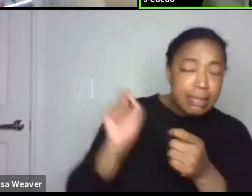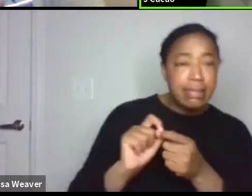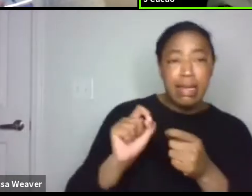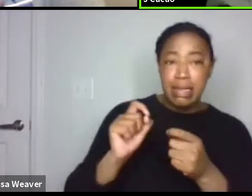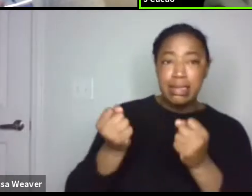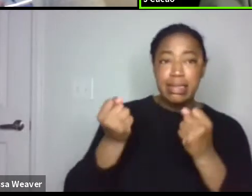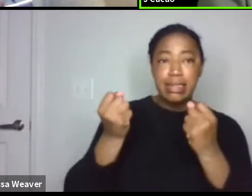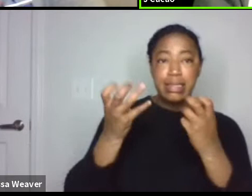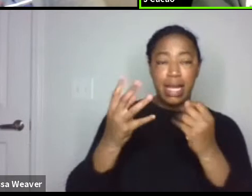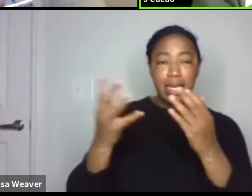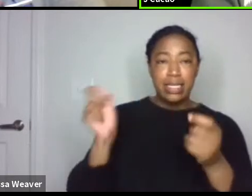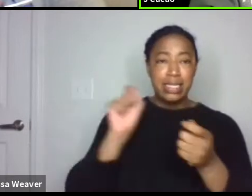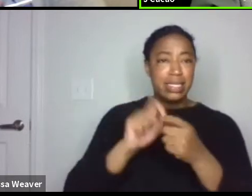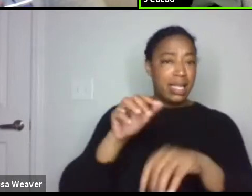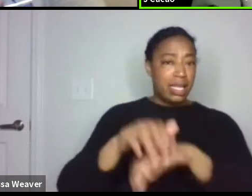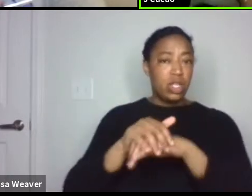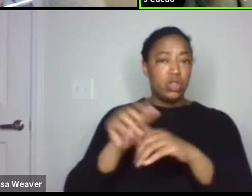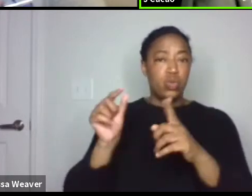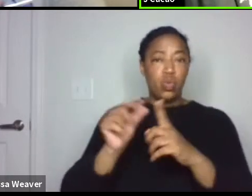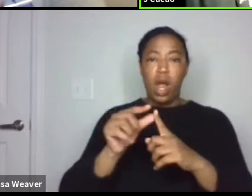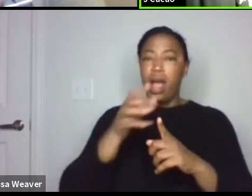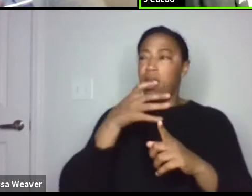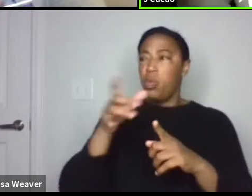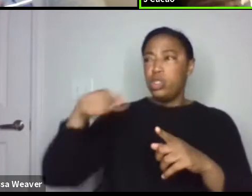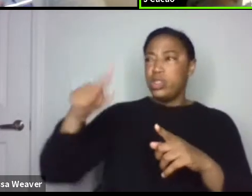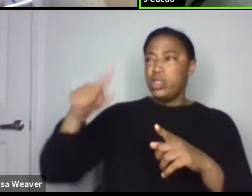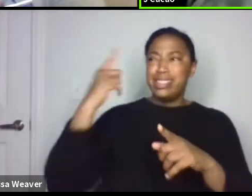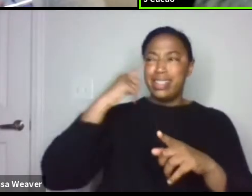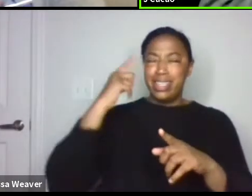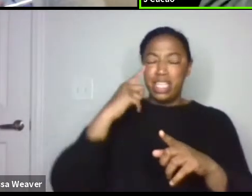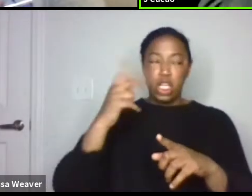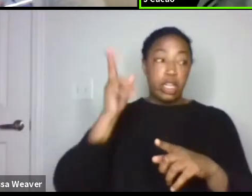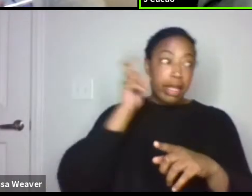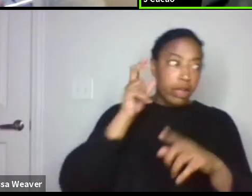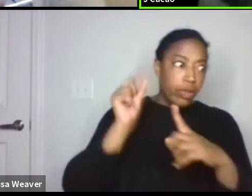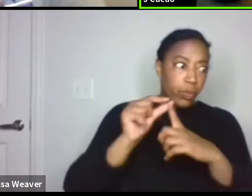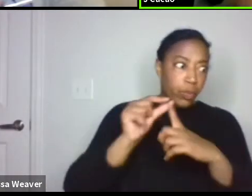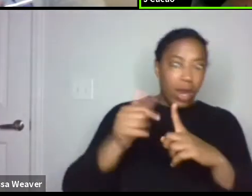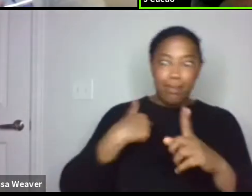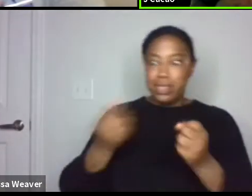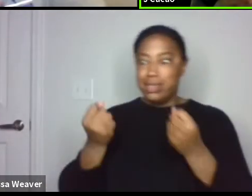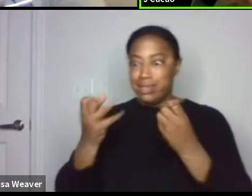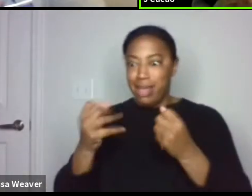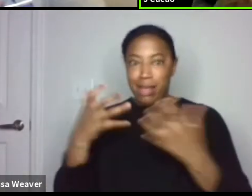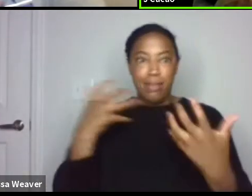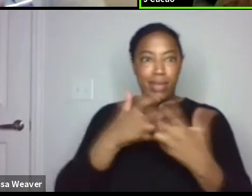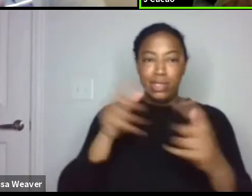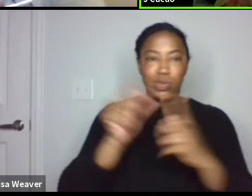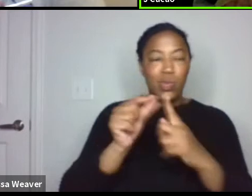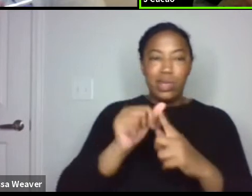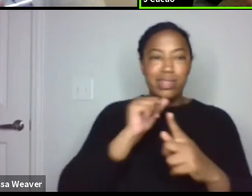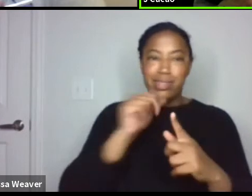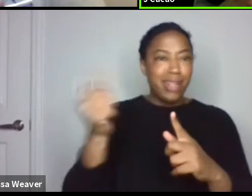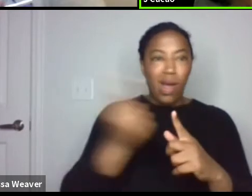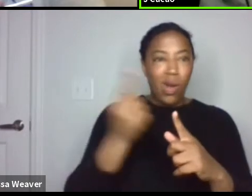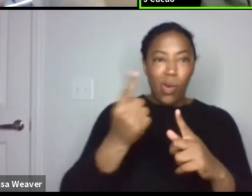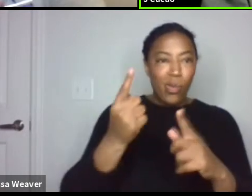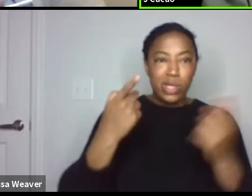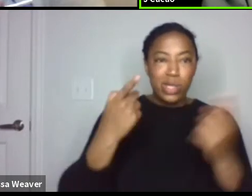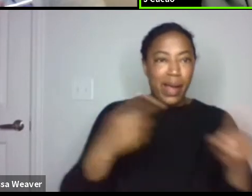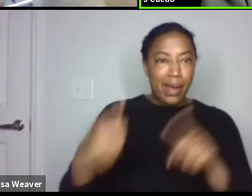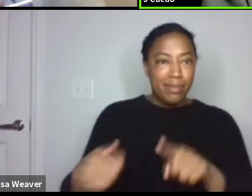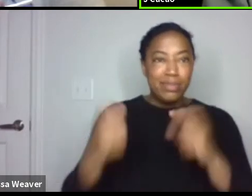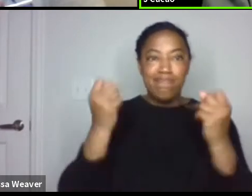I don't want people to think that if they hear a particular word and they see me sign it, that's the sign for it. That's not the case all the time. You know what I'm saying? In a lot